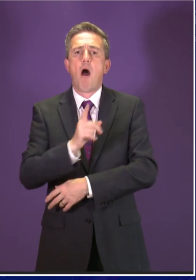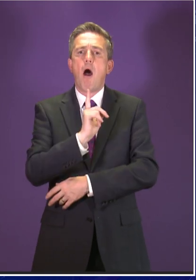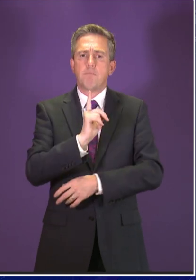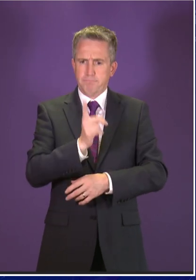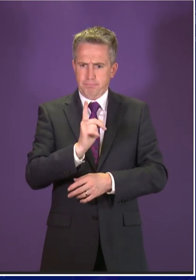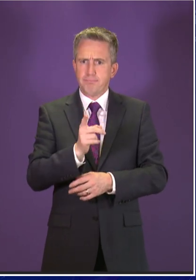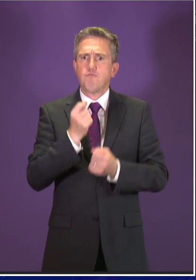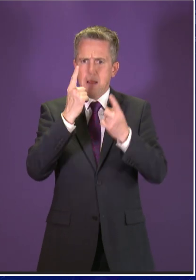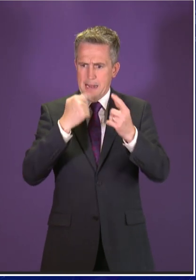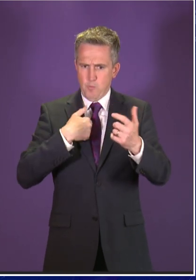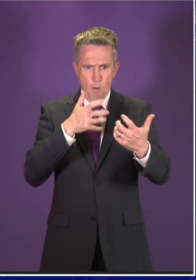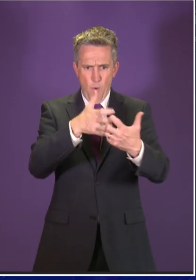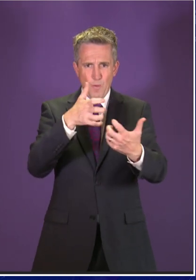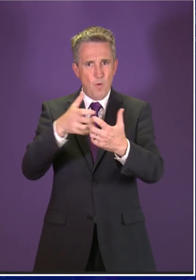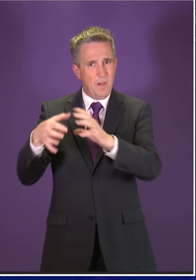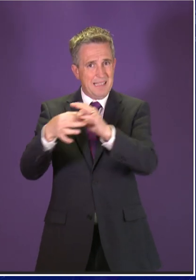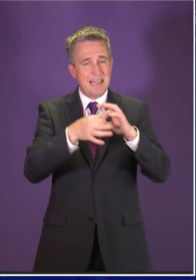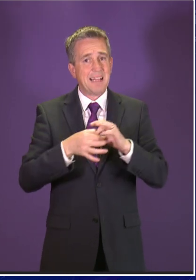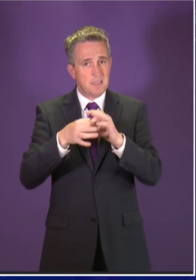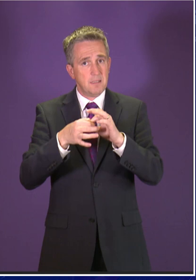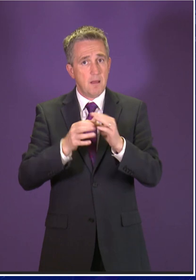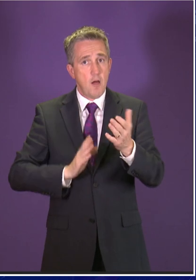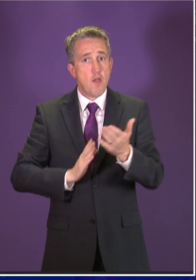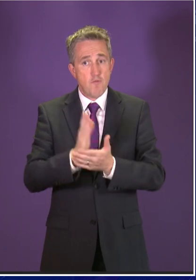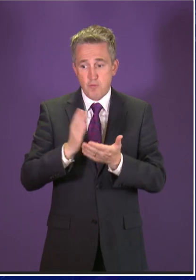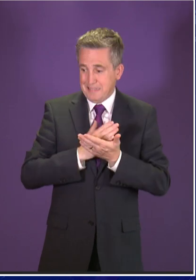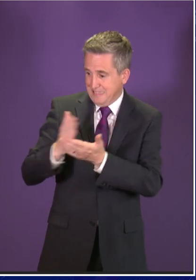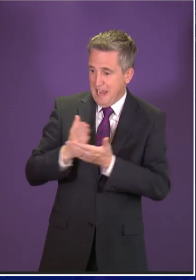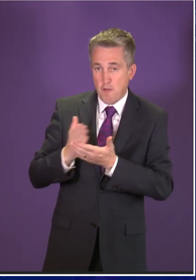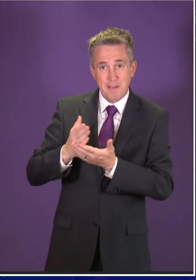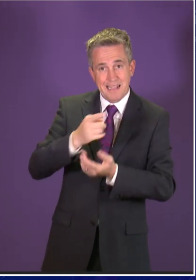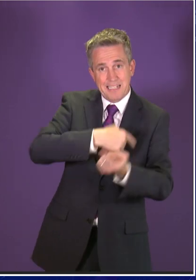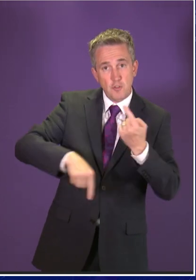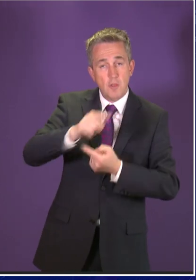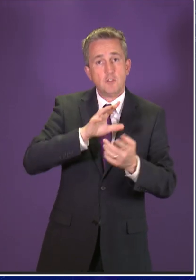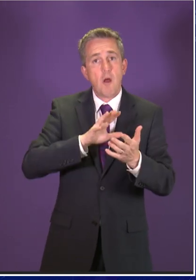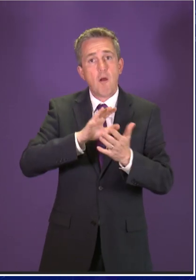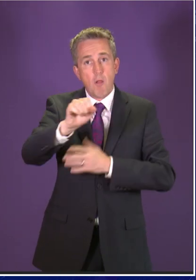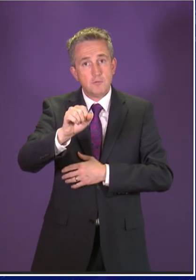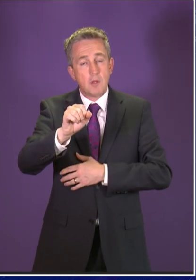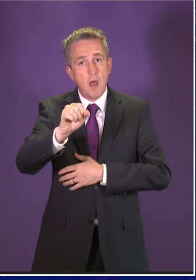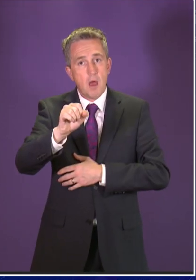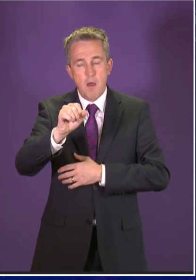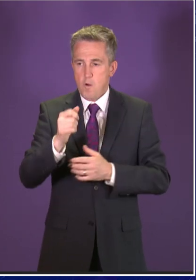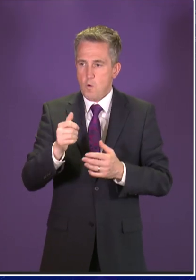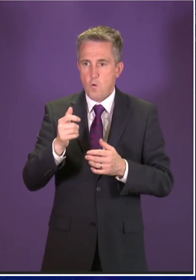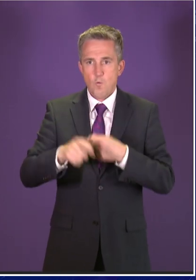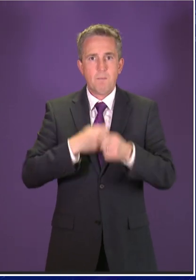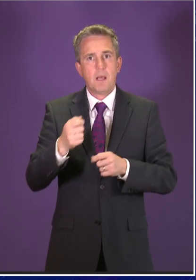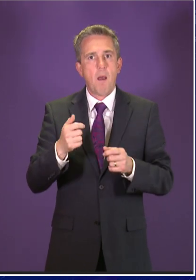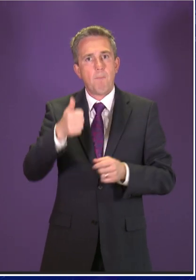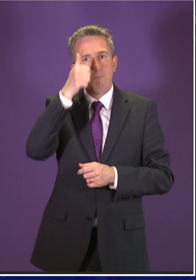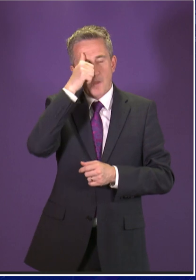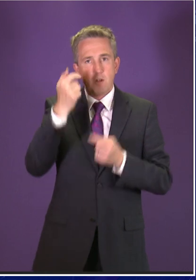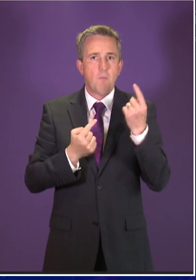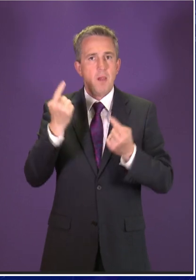are. I firmly believe that through sharing our cultures, we have become less foreign to each other.